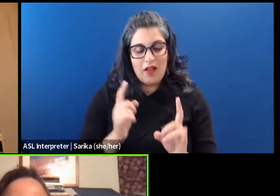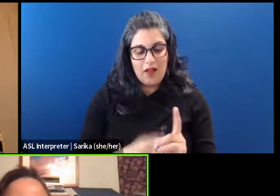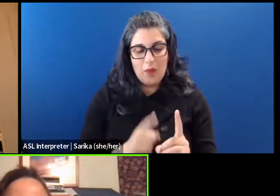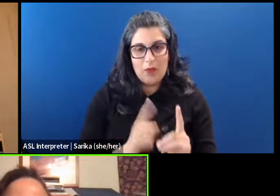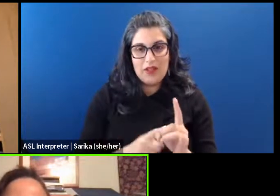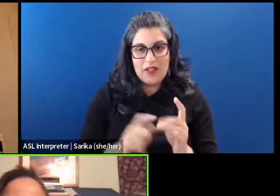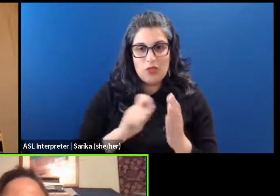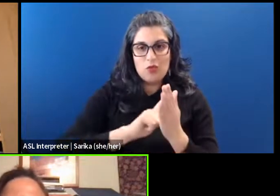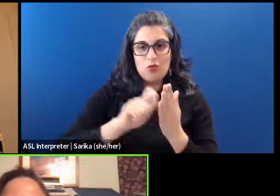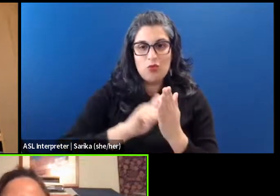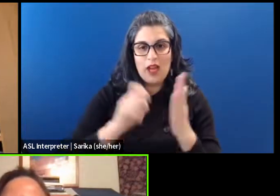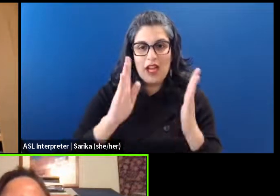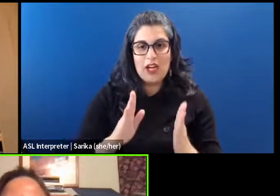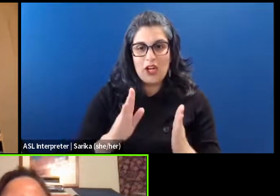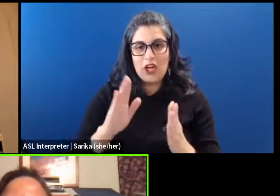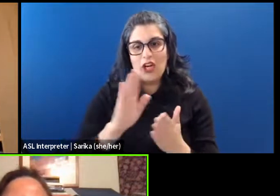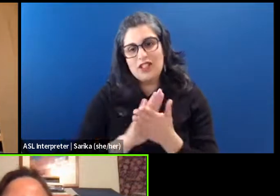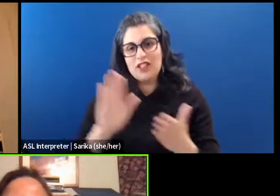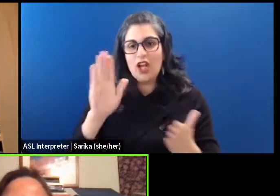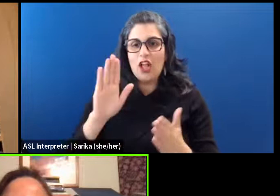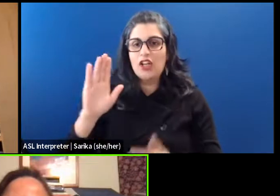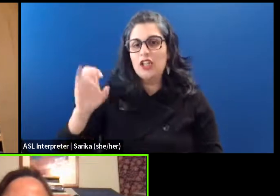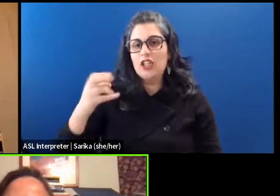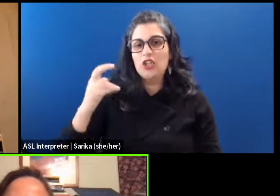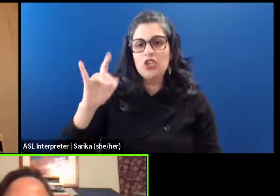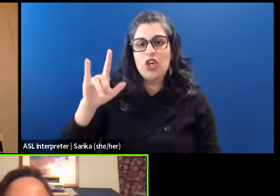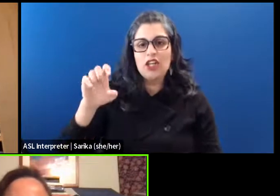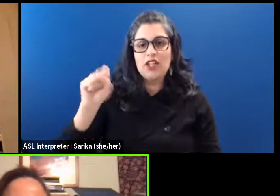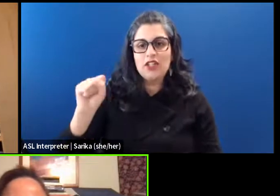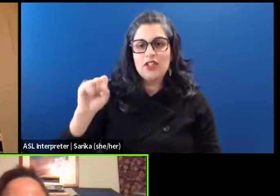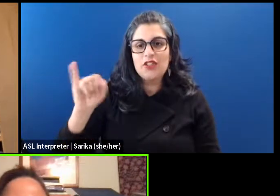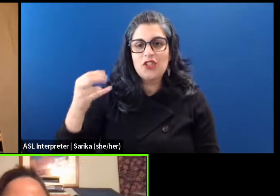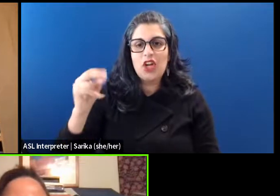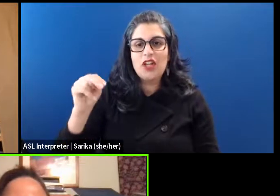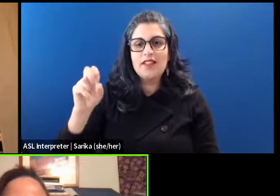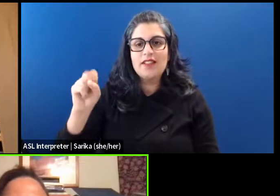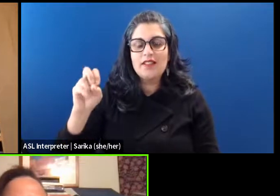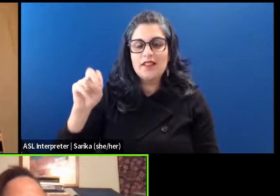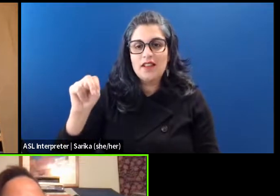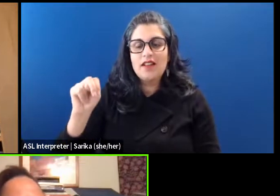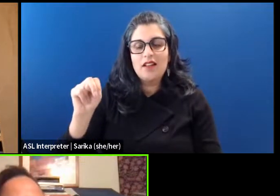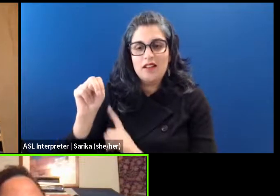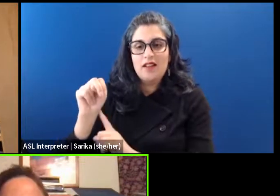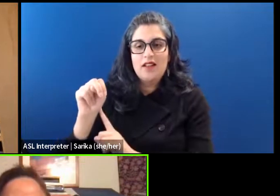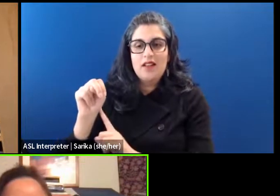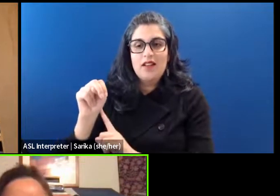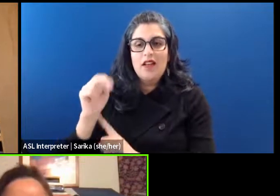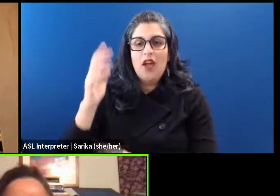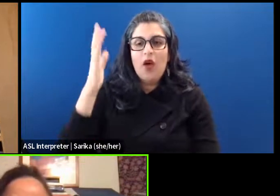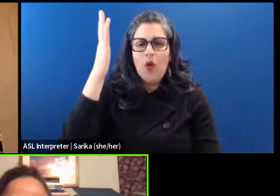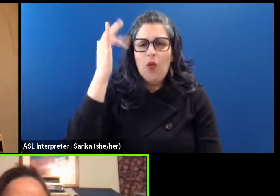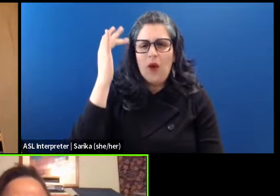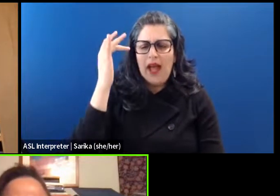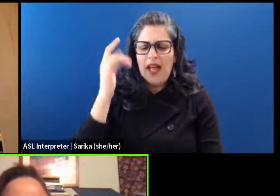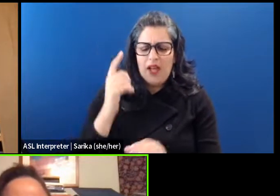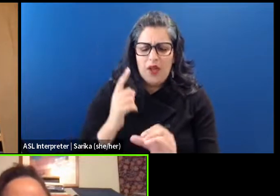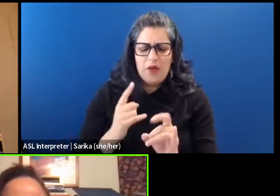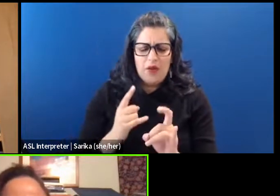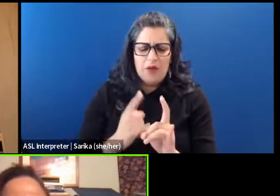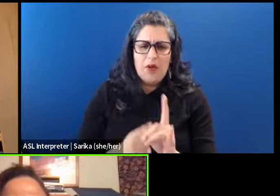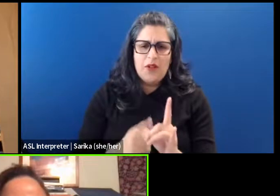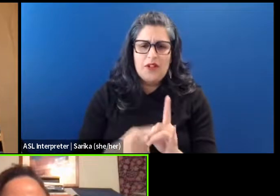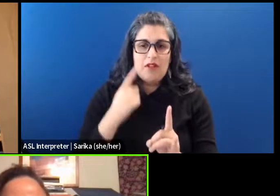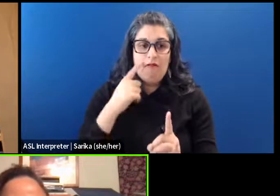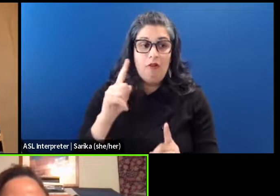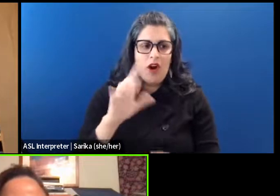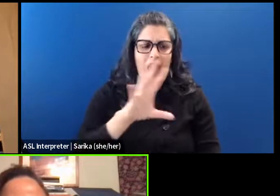scholar Charles Johnson is Why Buddhism for African Americans Now, or something like